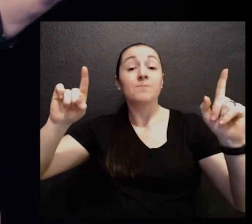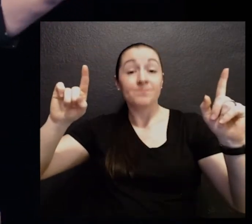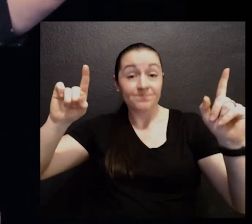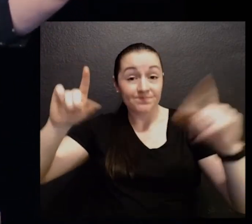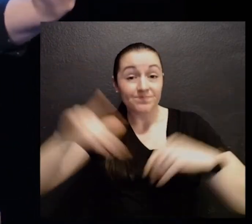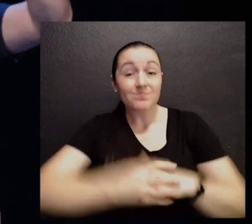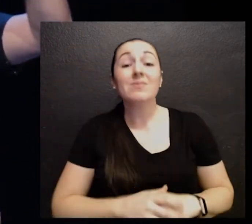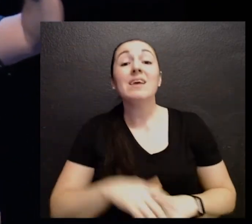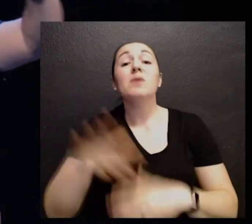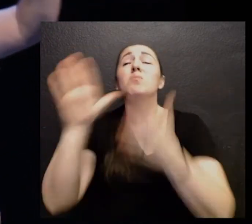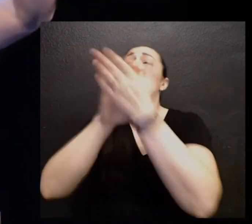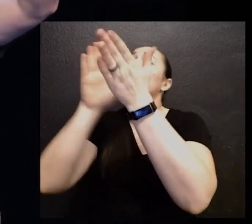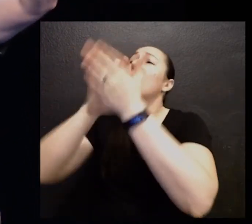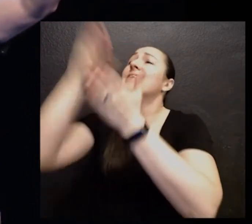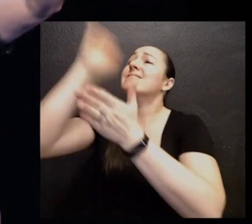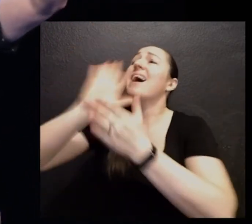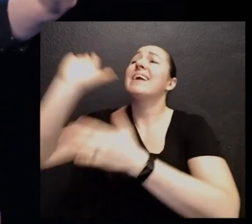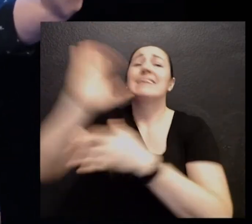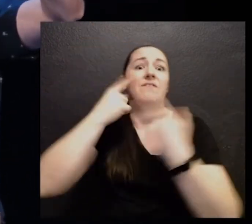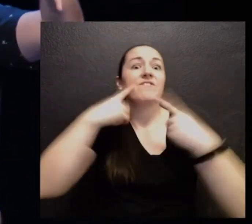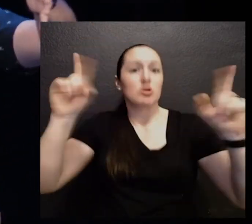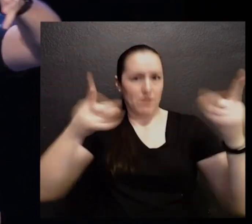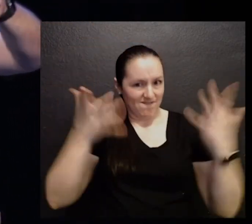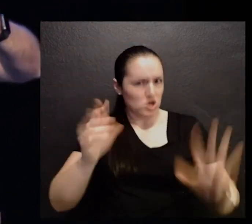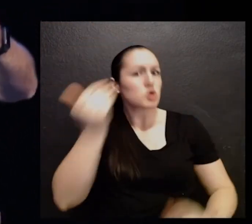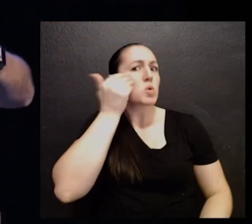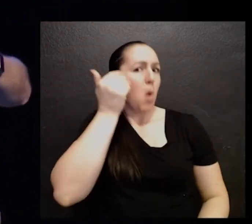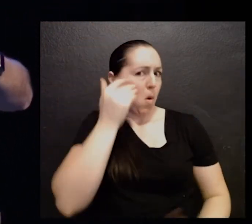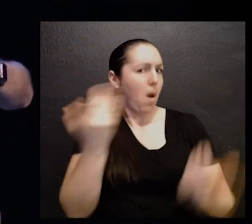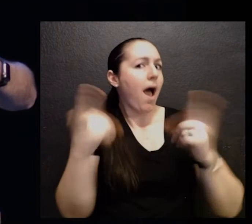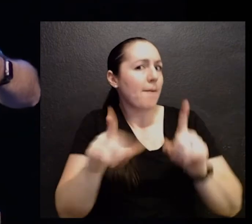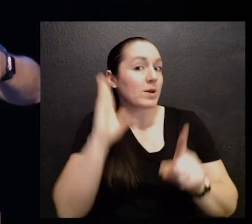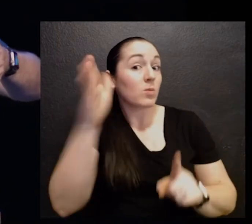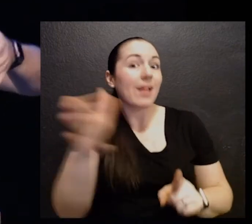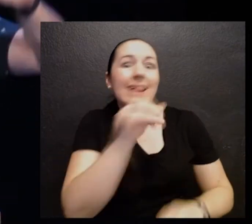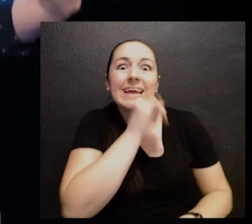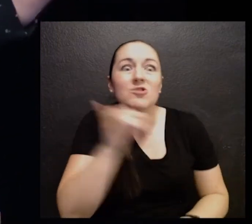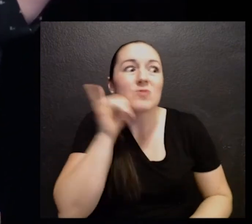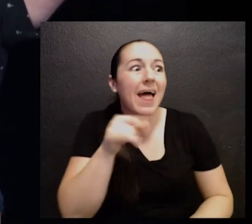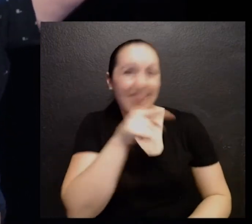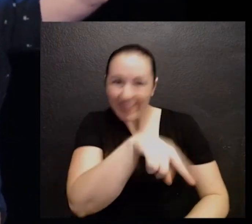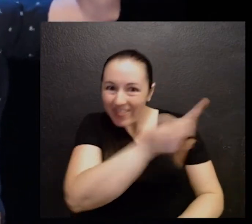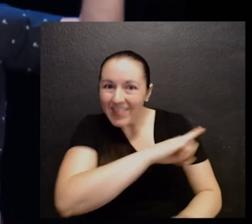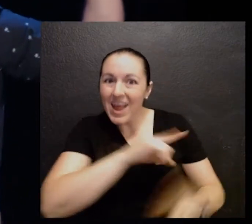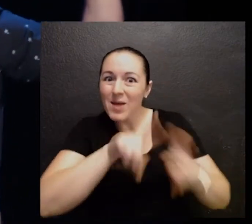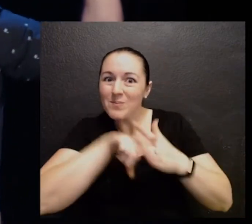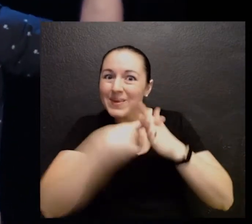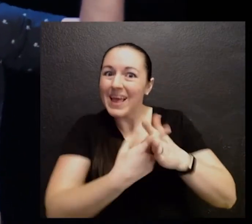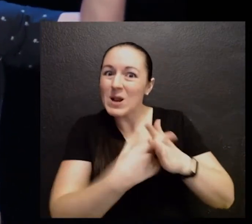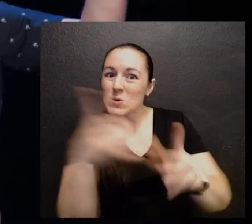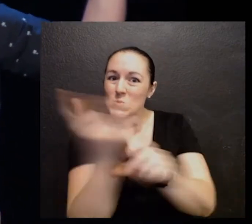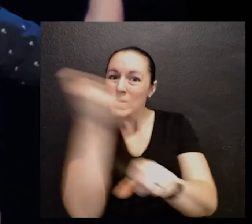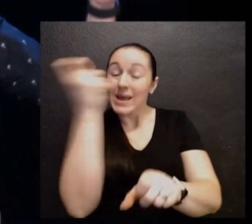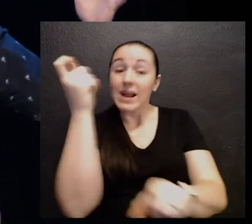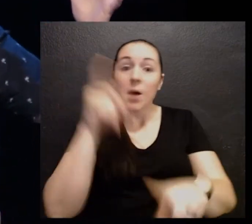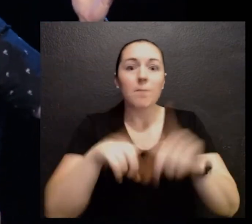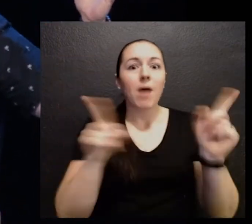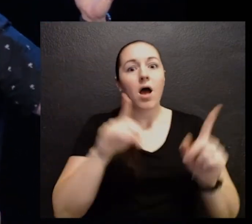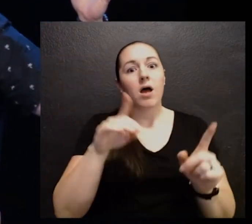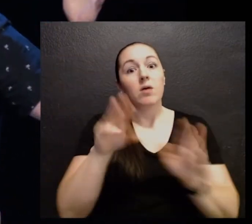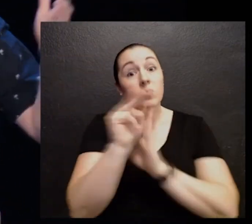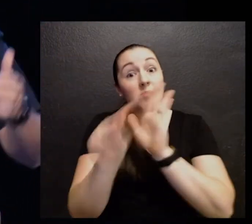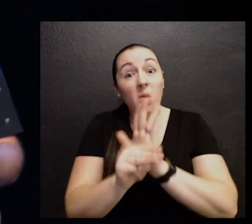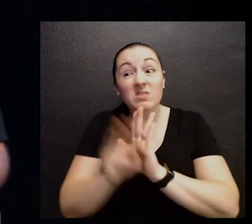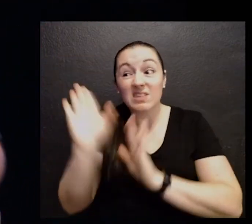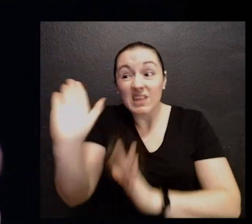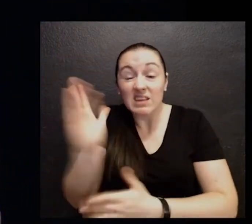God praise for the victory he knows is coming, the Israelites, they start winning the battle. But when Moses gets tired and starts to lower his